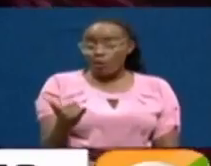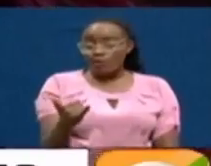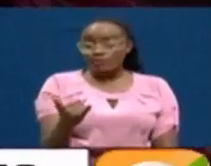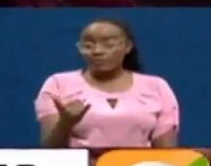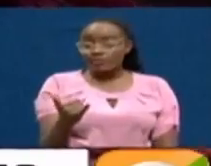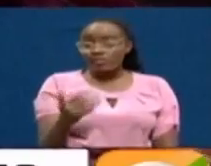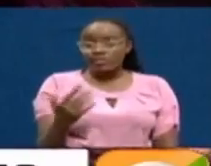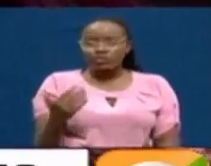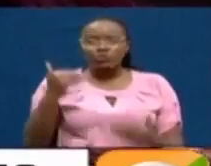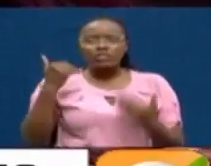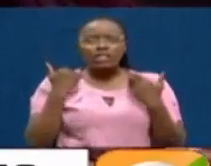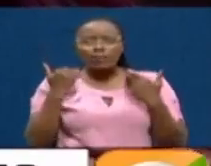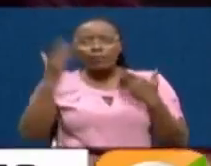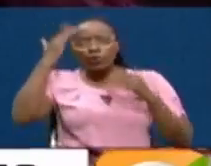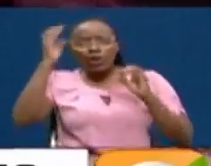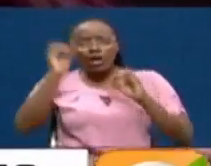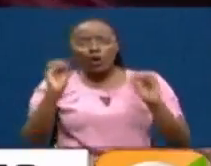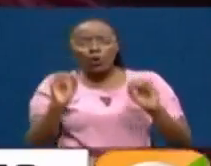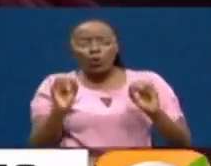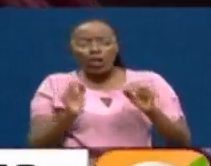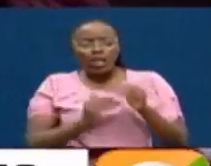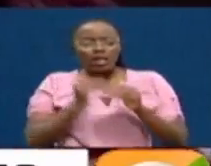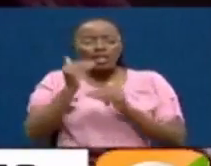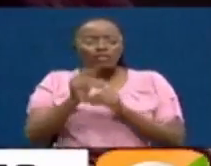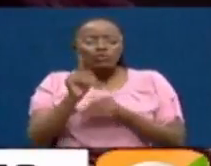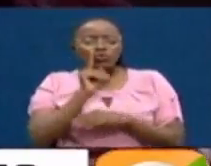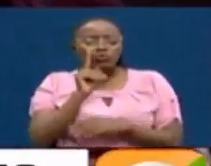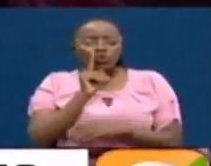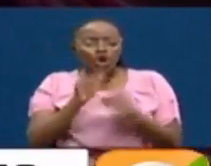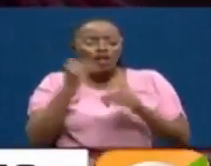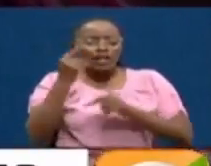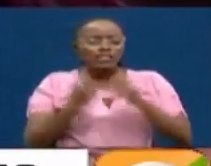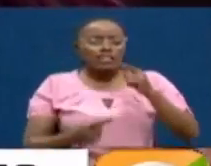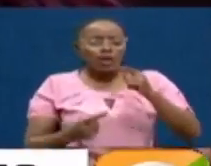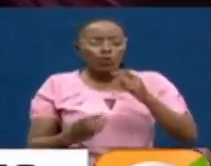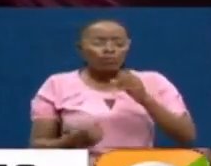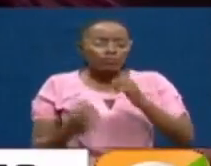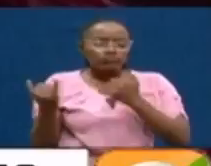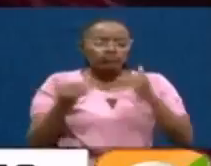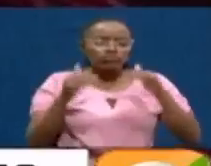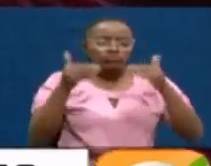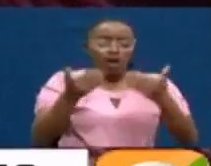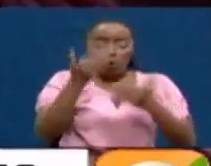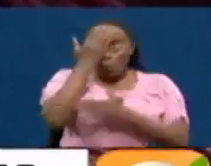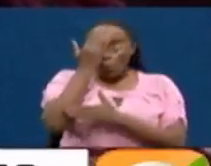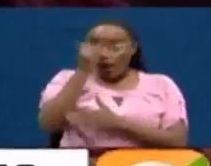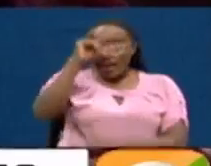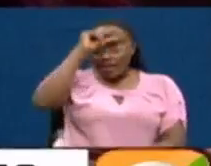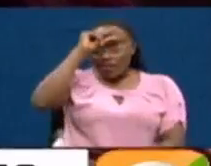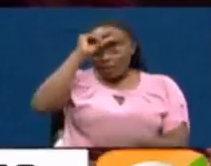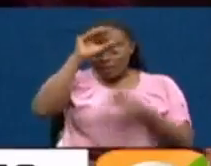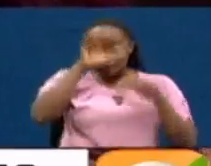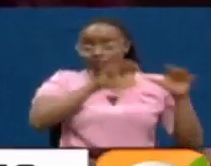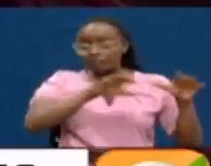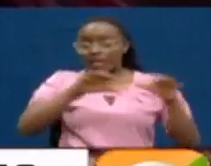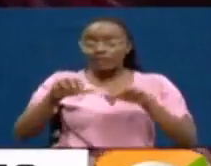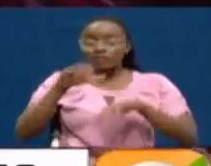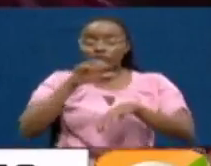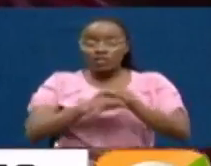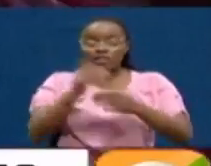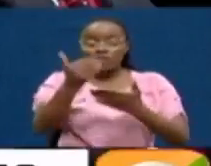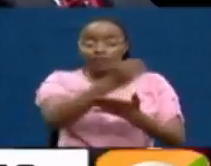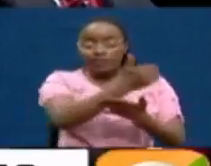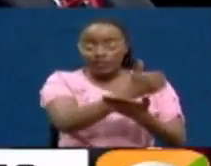you sleep not knowing what kind of tax will be introduced next year through the Finance Act, because the government is really struggling to raise